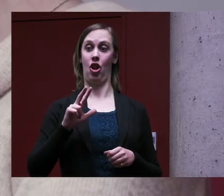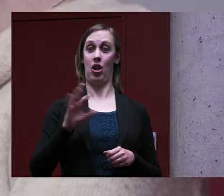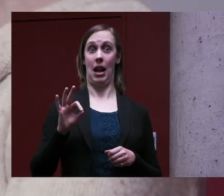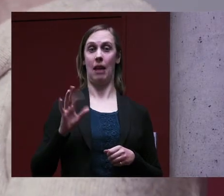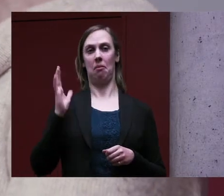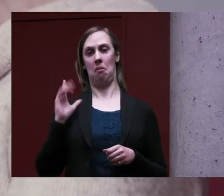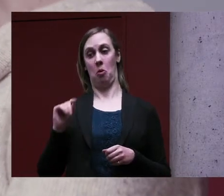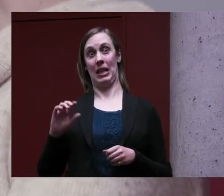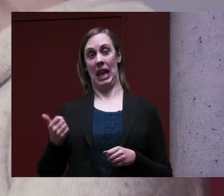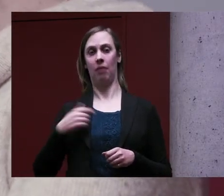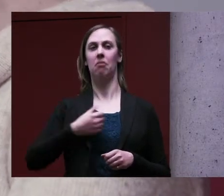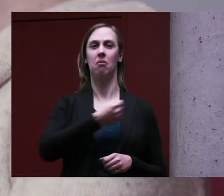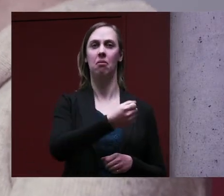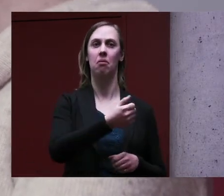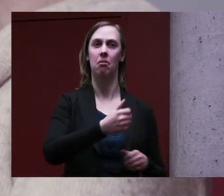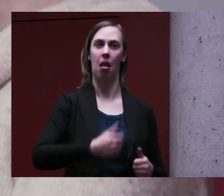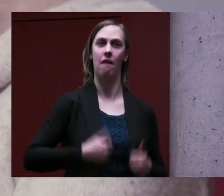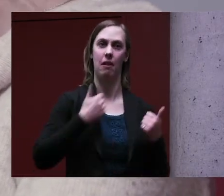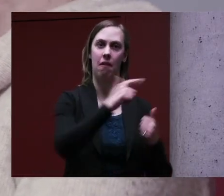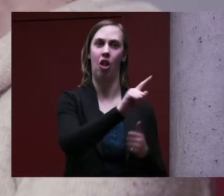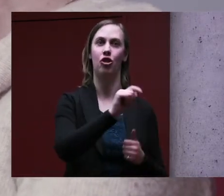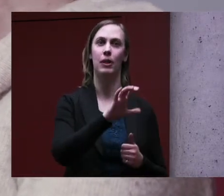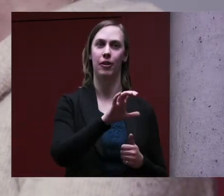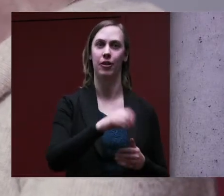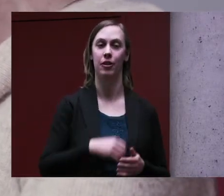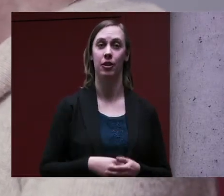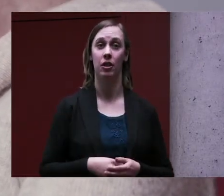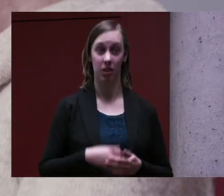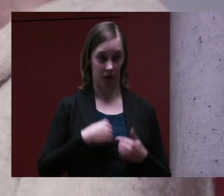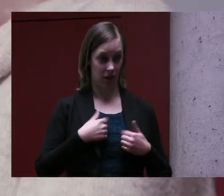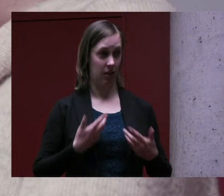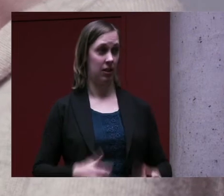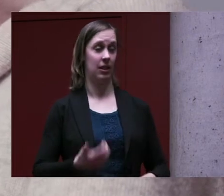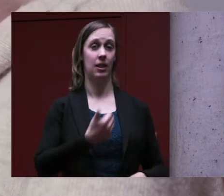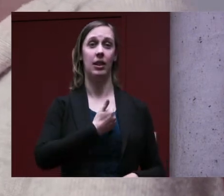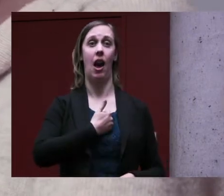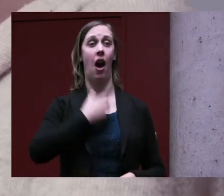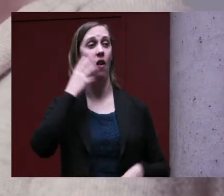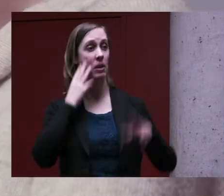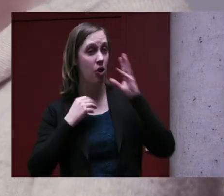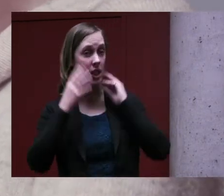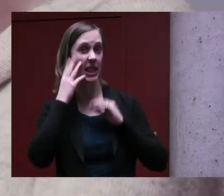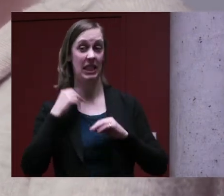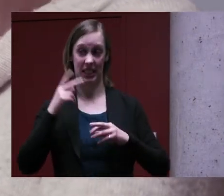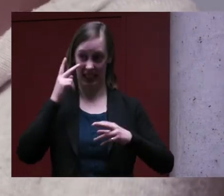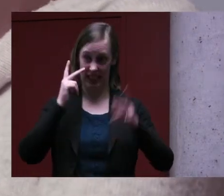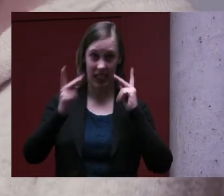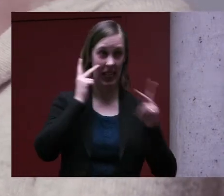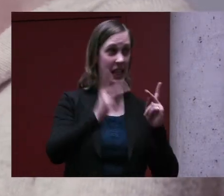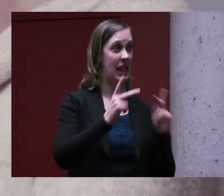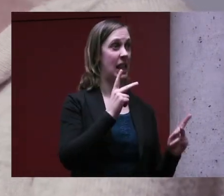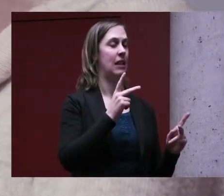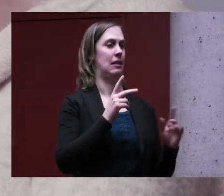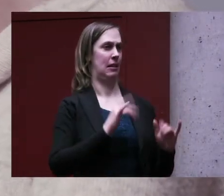2010. I've experienced and witnessed enough that in 2014,